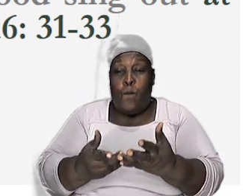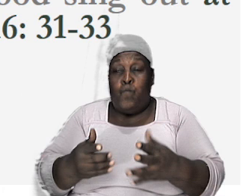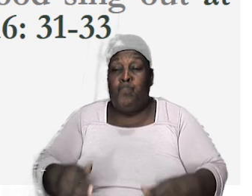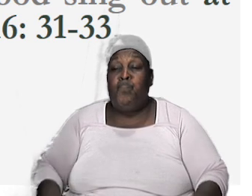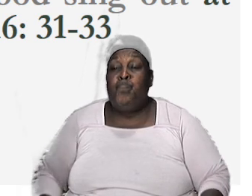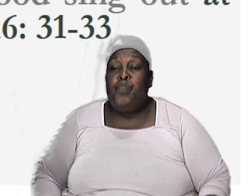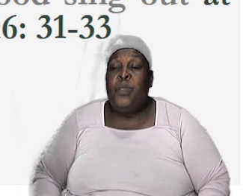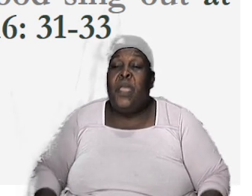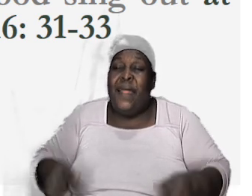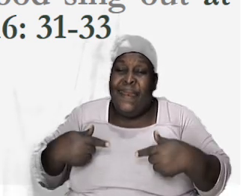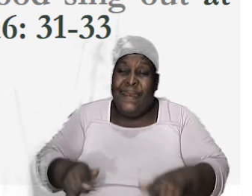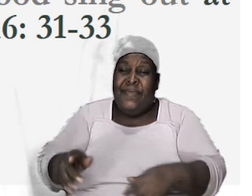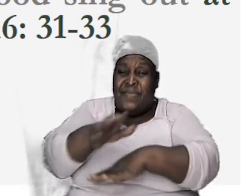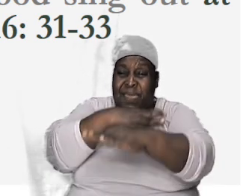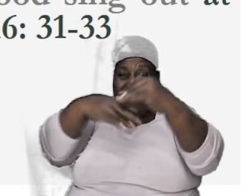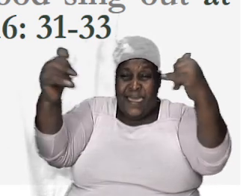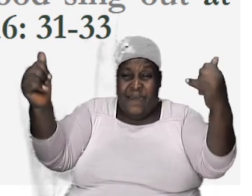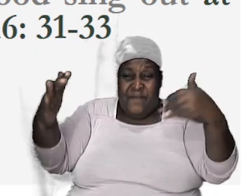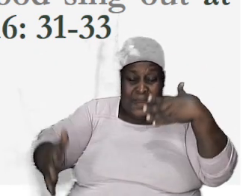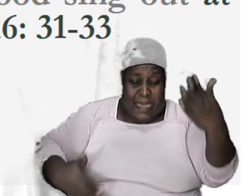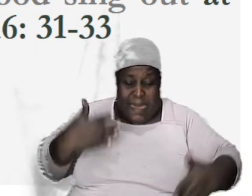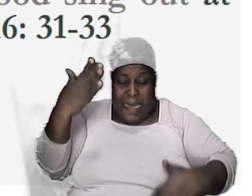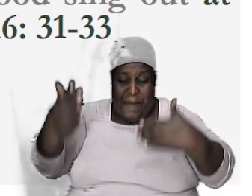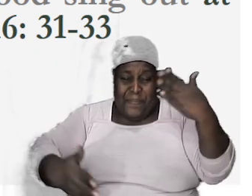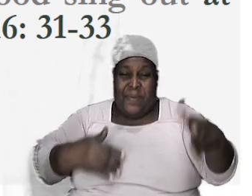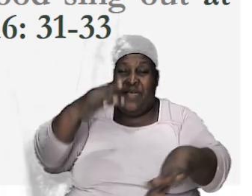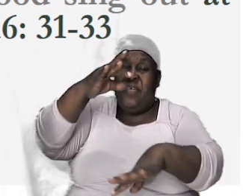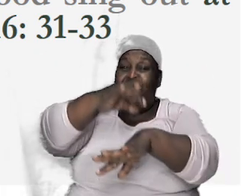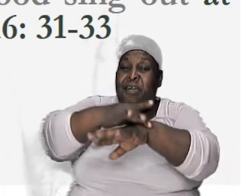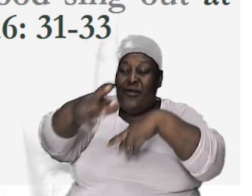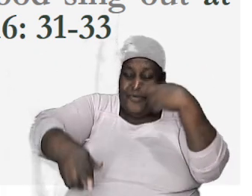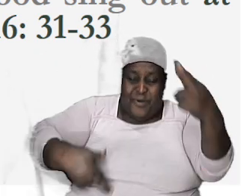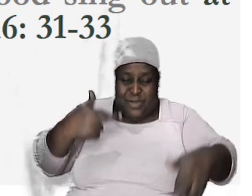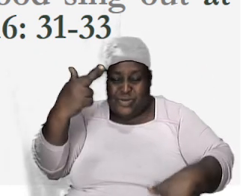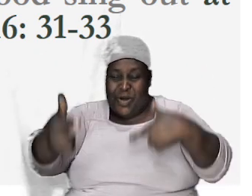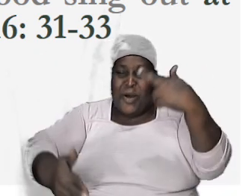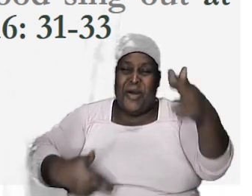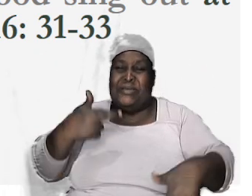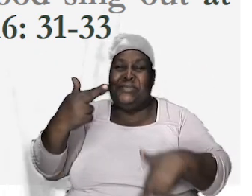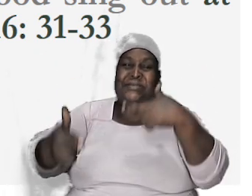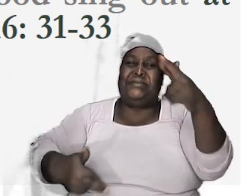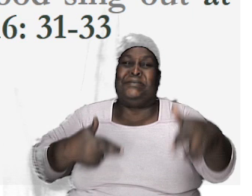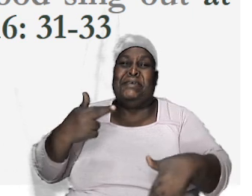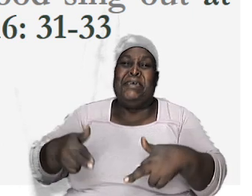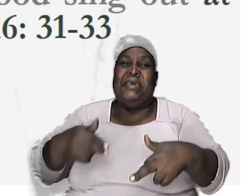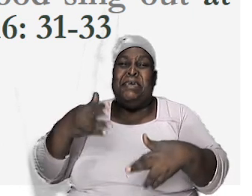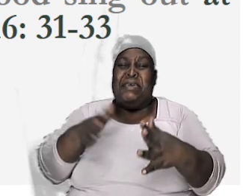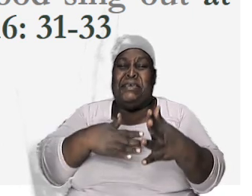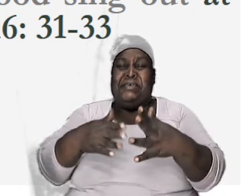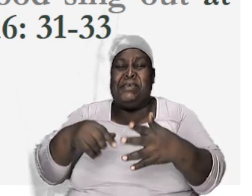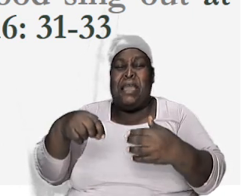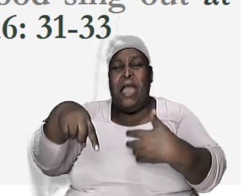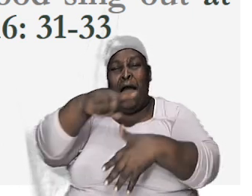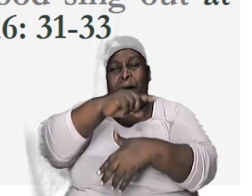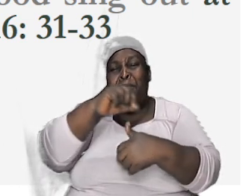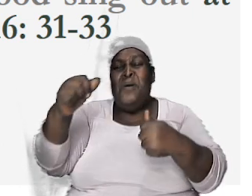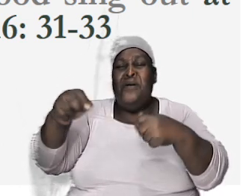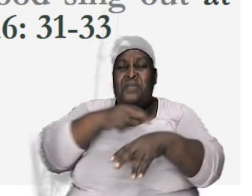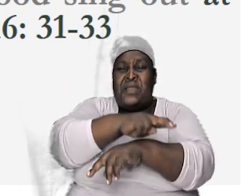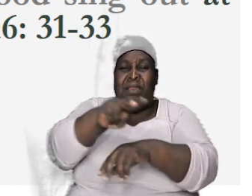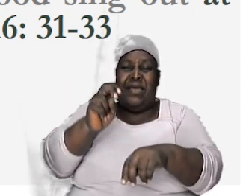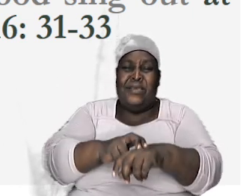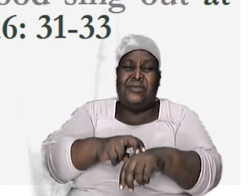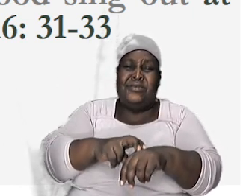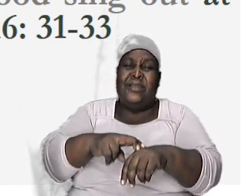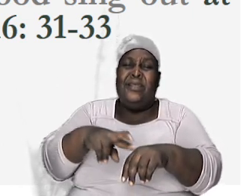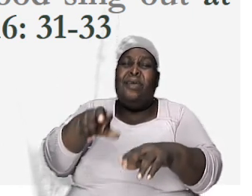1 Chronicles 16:31-33, let the heavens be glad, and let the earth rejoice, and let the men say among the nation, the Lord reigneth. No, look